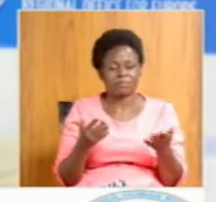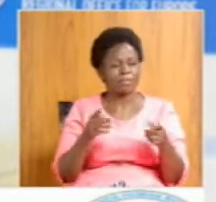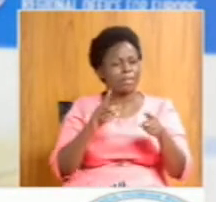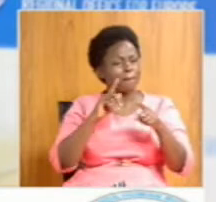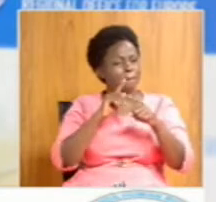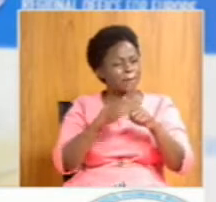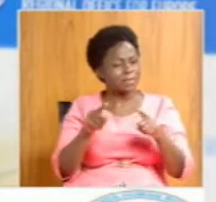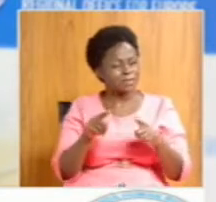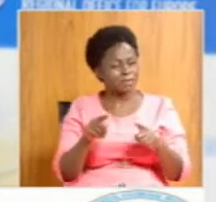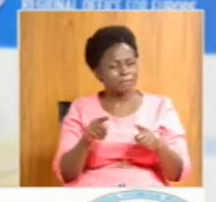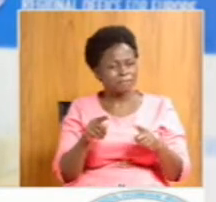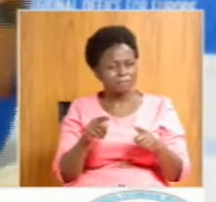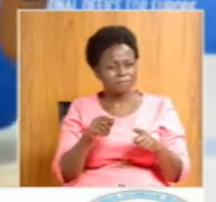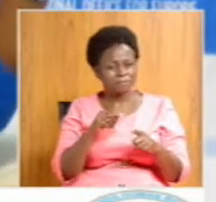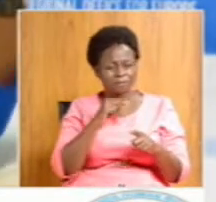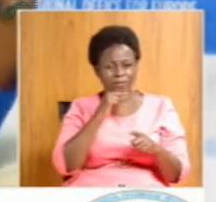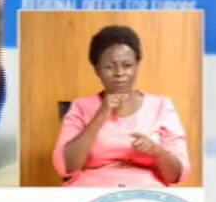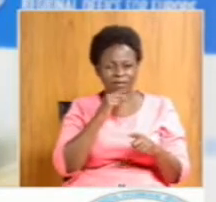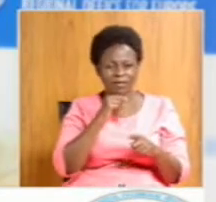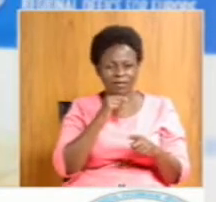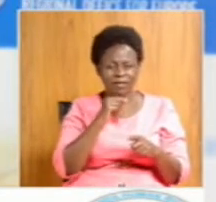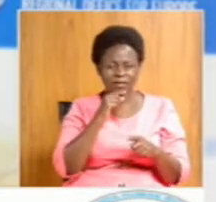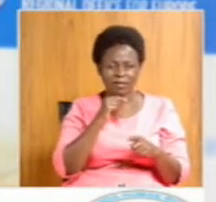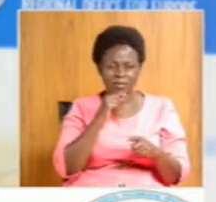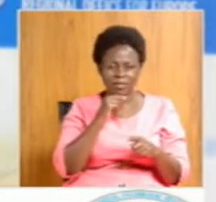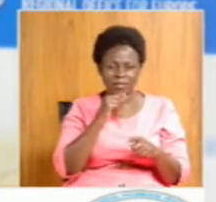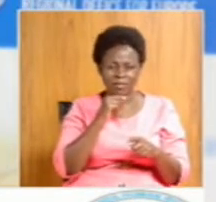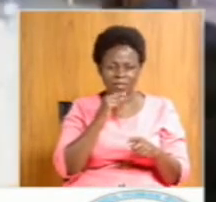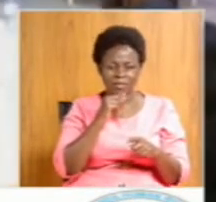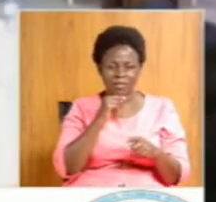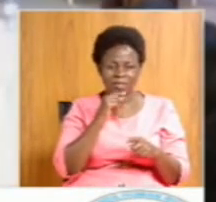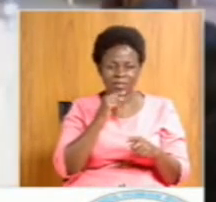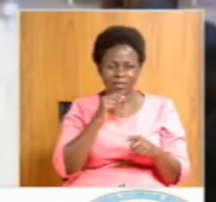but Mr. Kogor could you pause a little bit